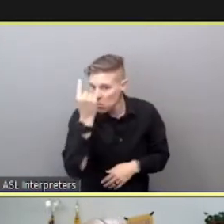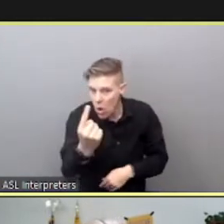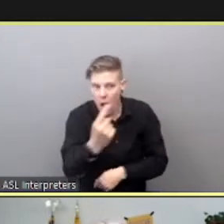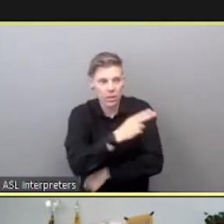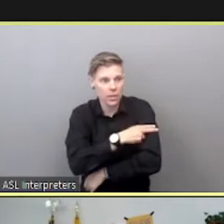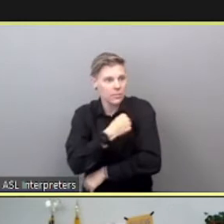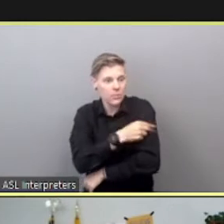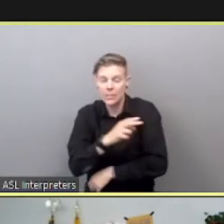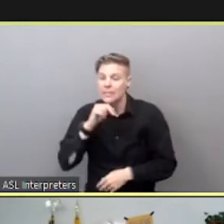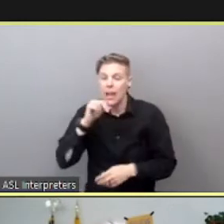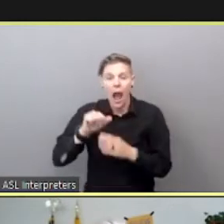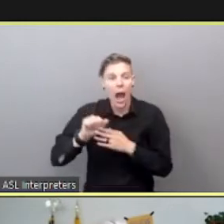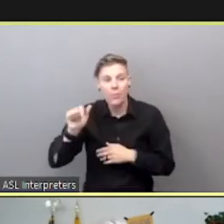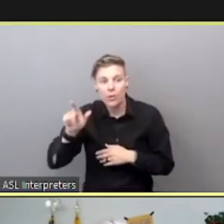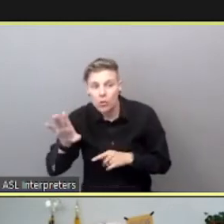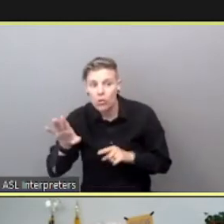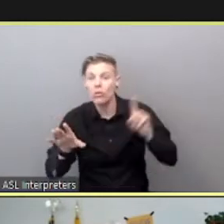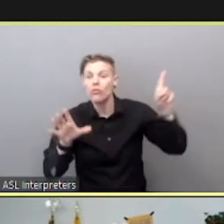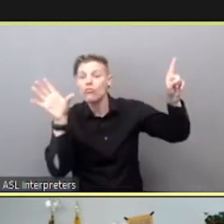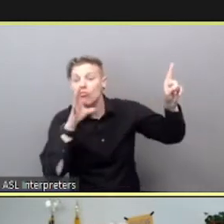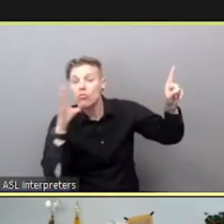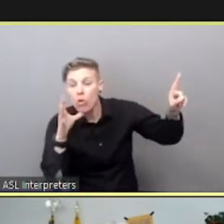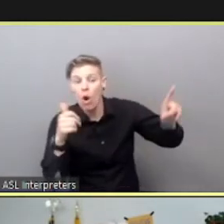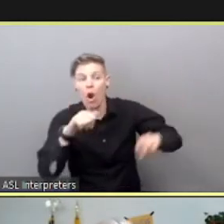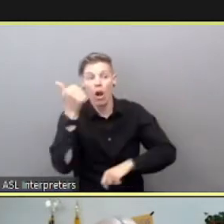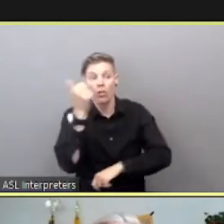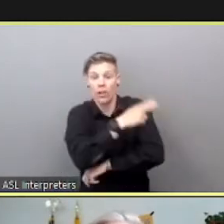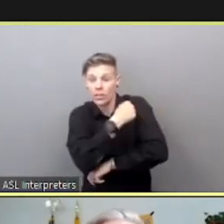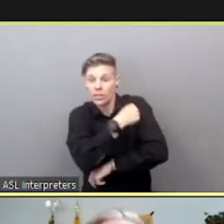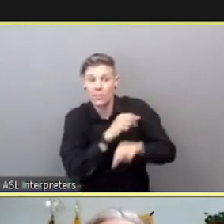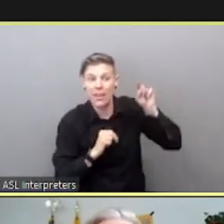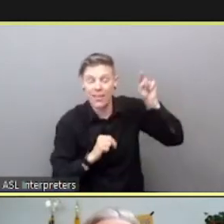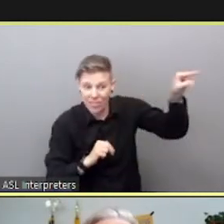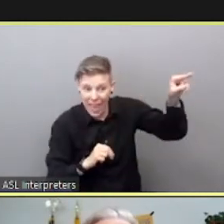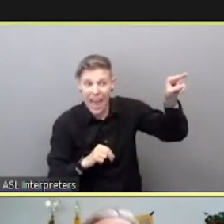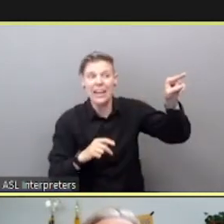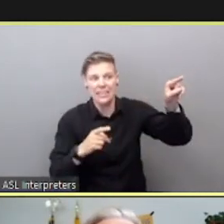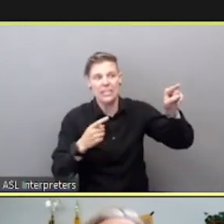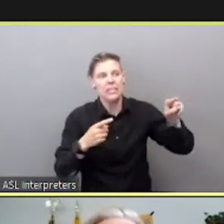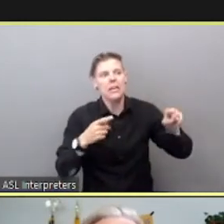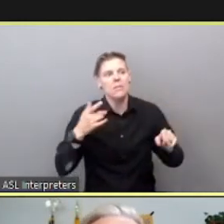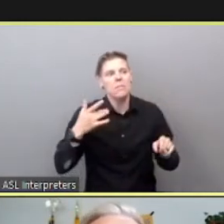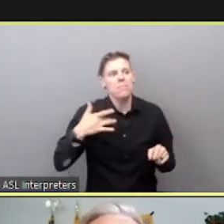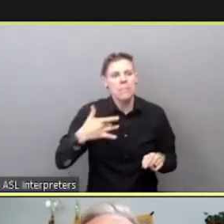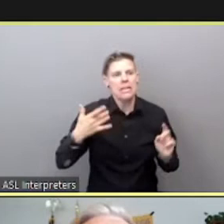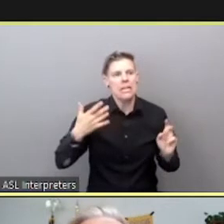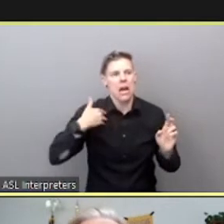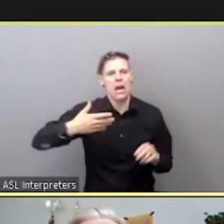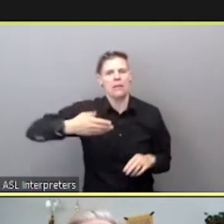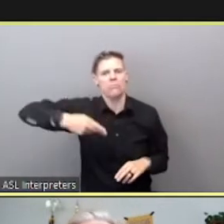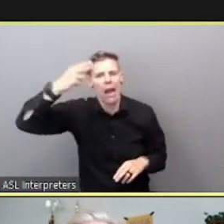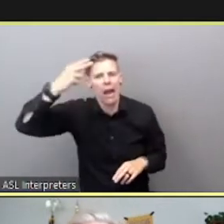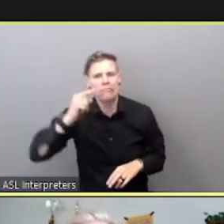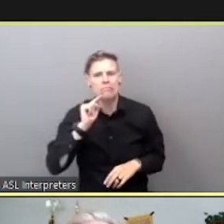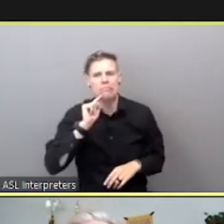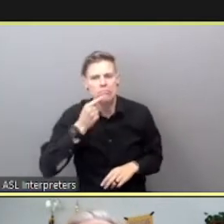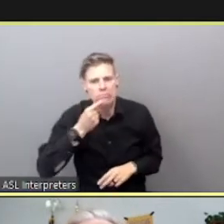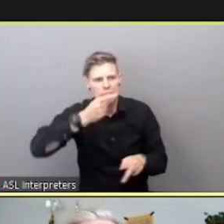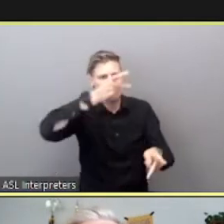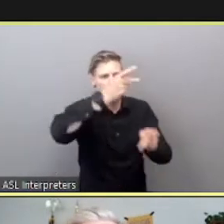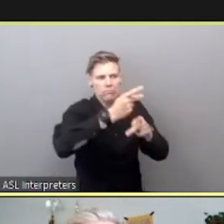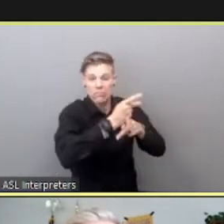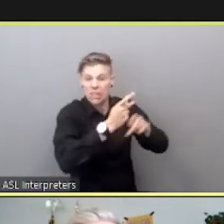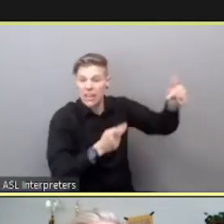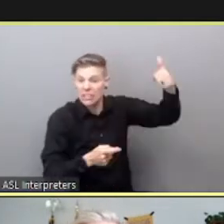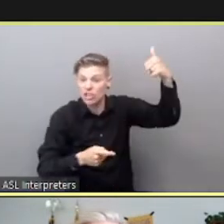that acts as a catchment and a higher level facility for their region. So we really are in gridlock. We